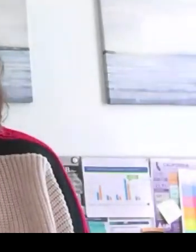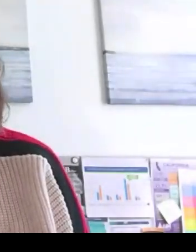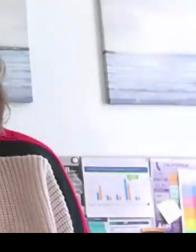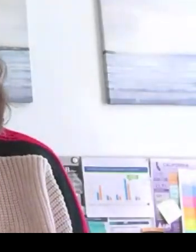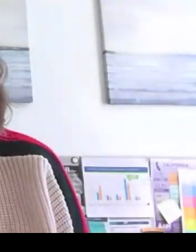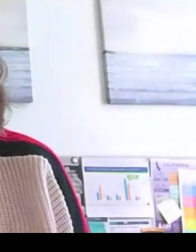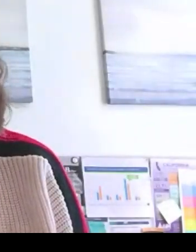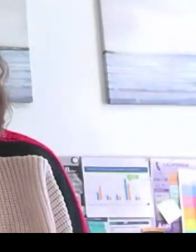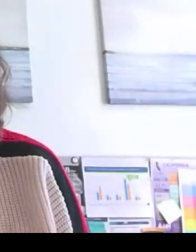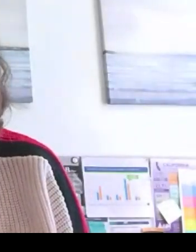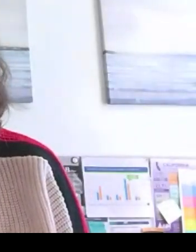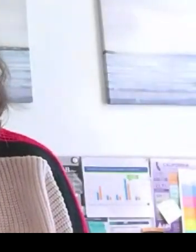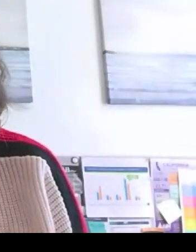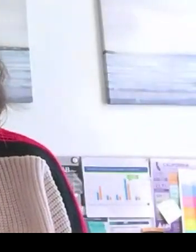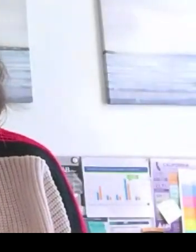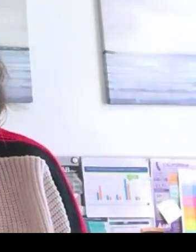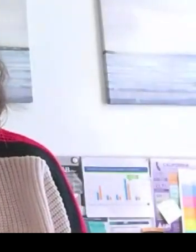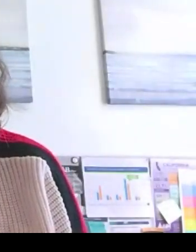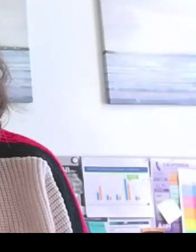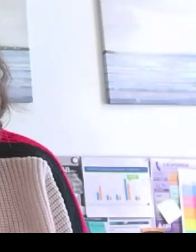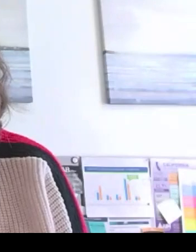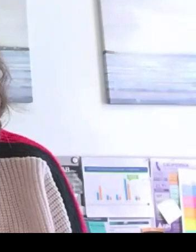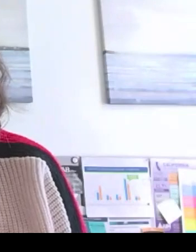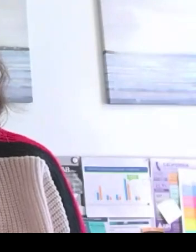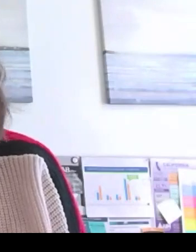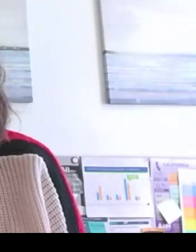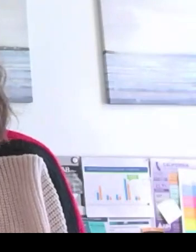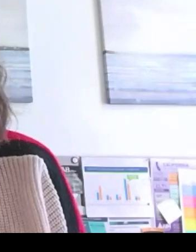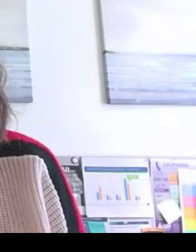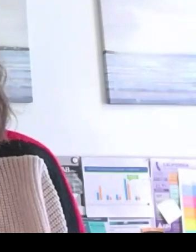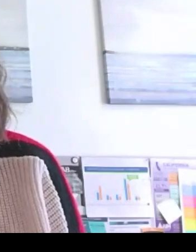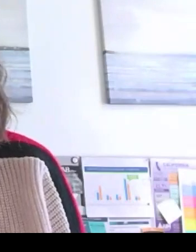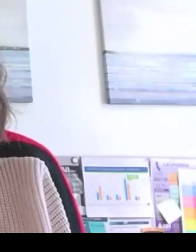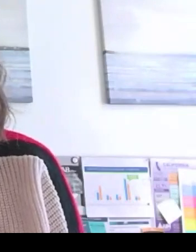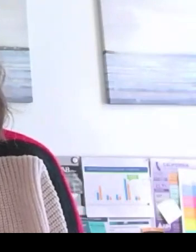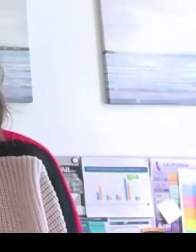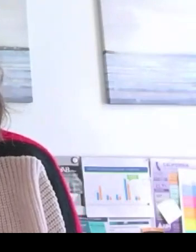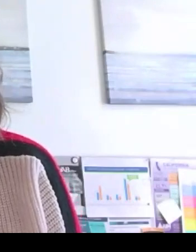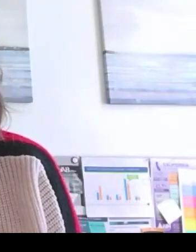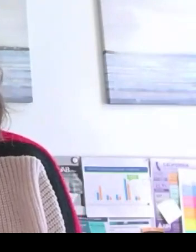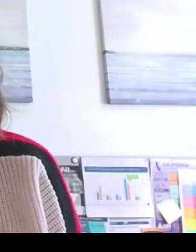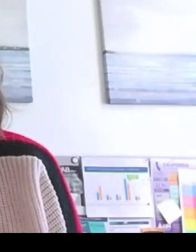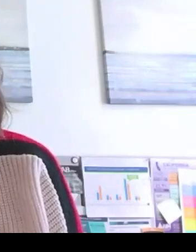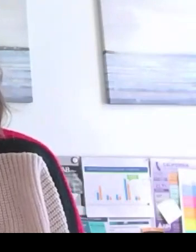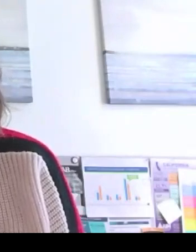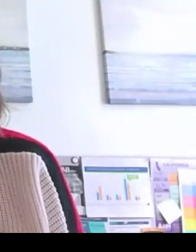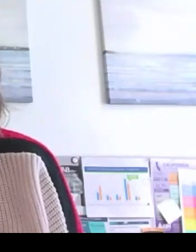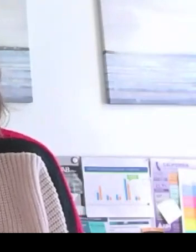for connections. And just one other, I think the notion of time to think creatively, my understanding is the